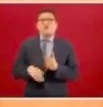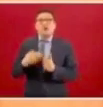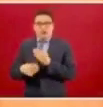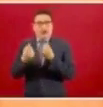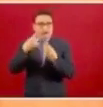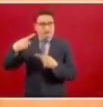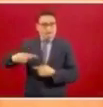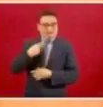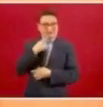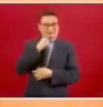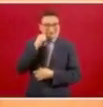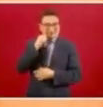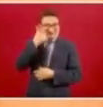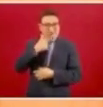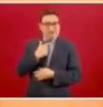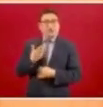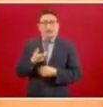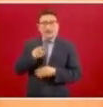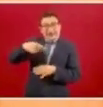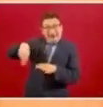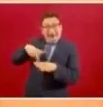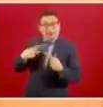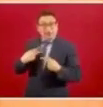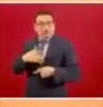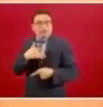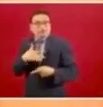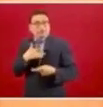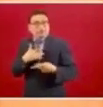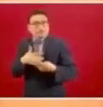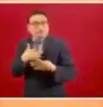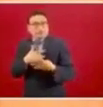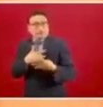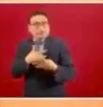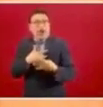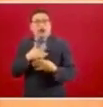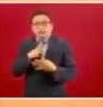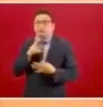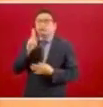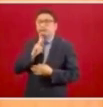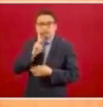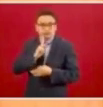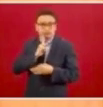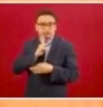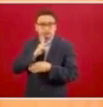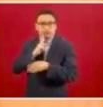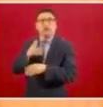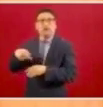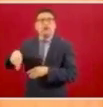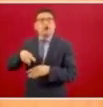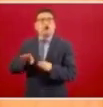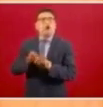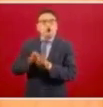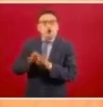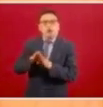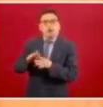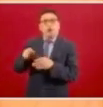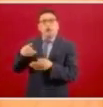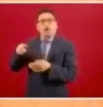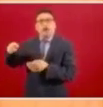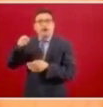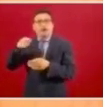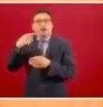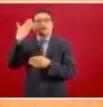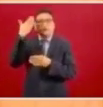and other accessory symptoms like an impairment of the sense of smell, for example, all of these people are tested in a